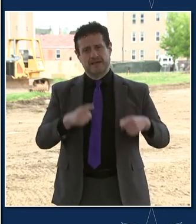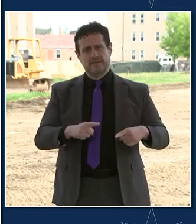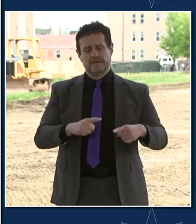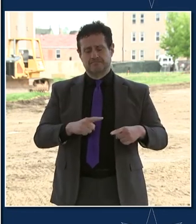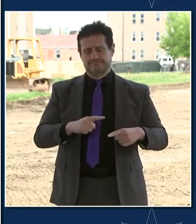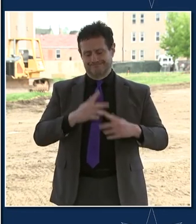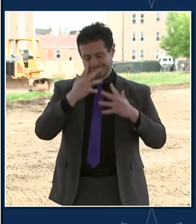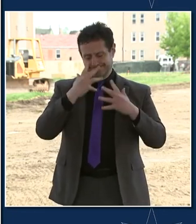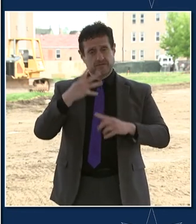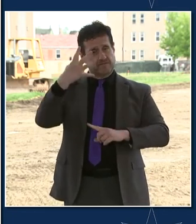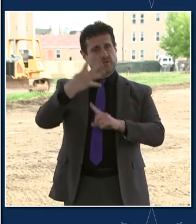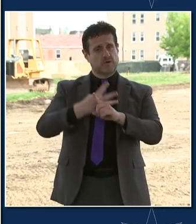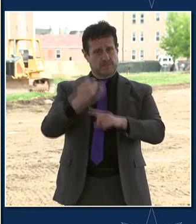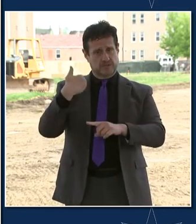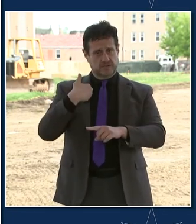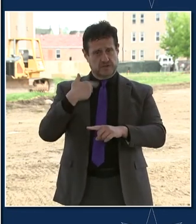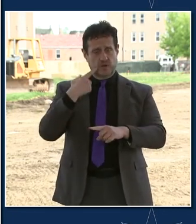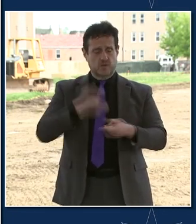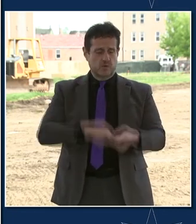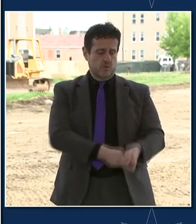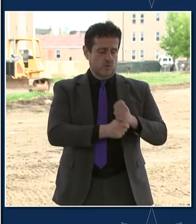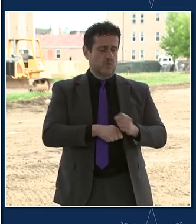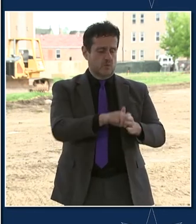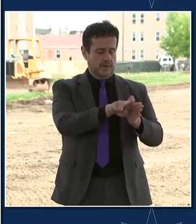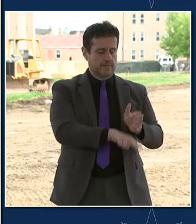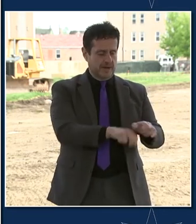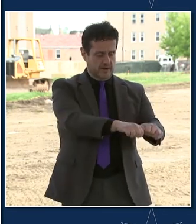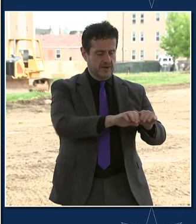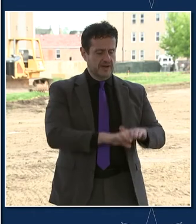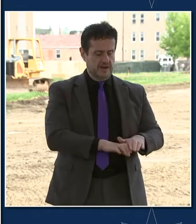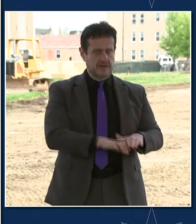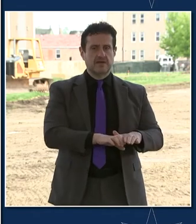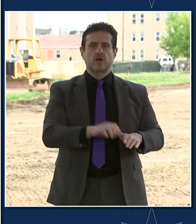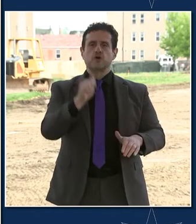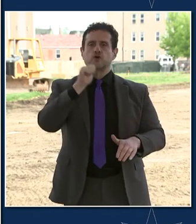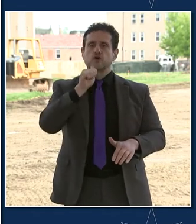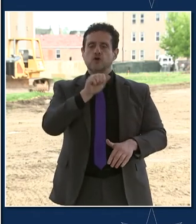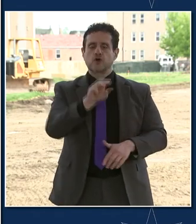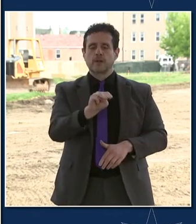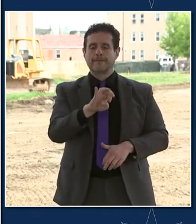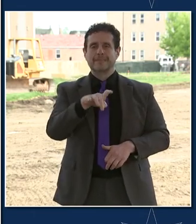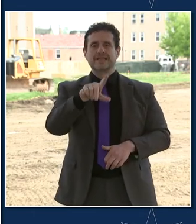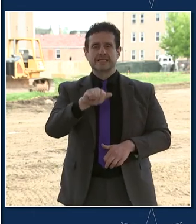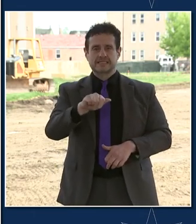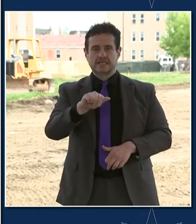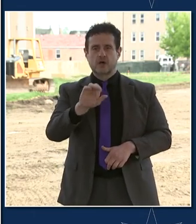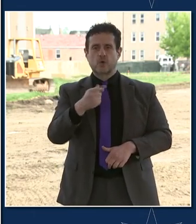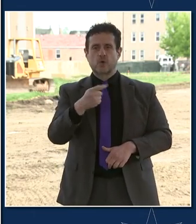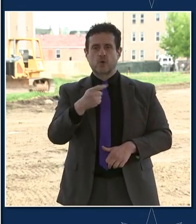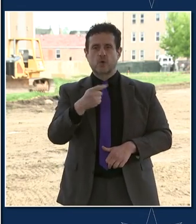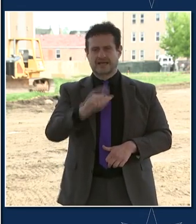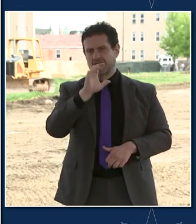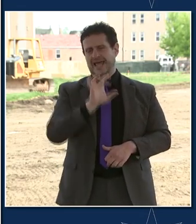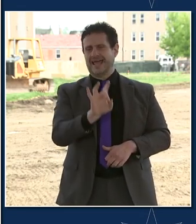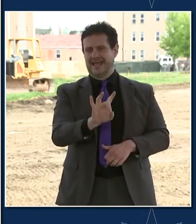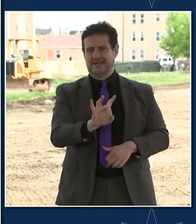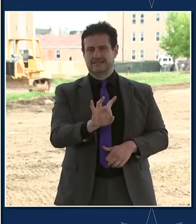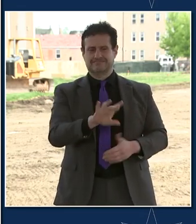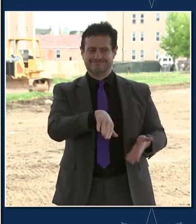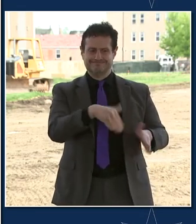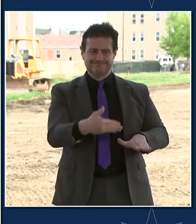4 months ago, we buried 8-year-old Melissa Ortega. Our community has been plagued by violence.